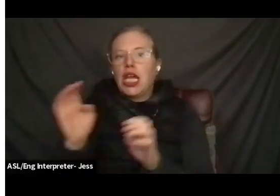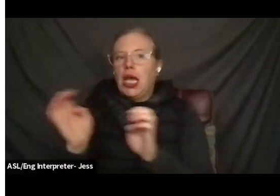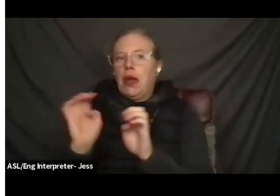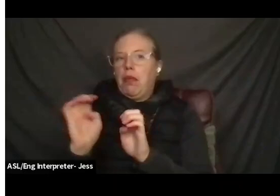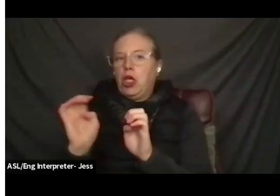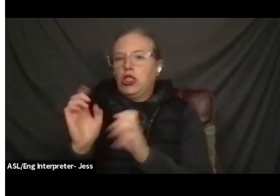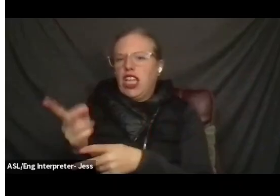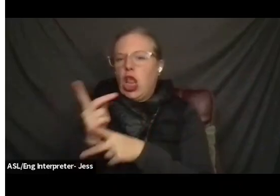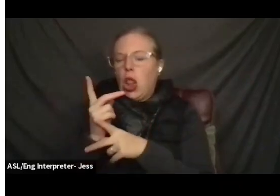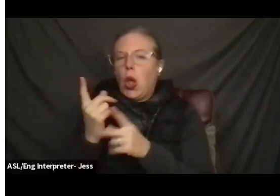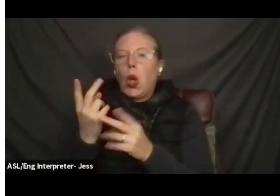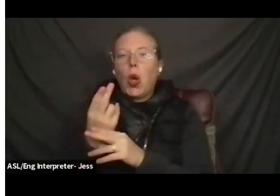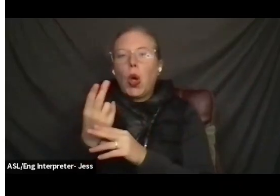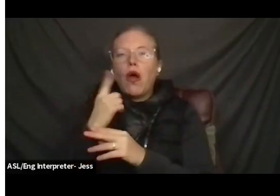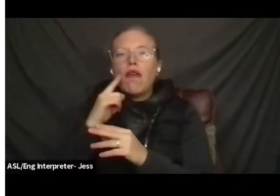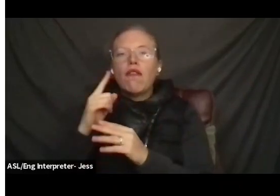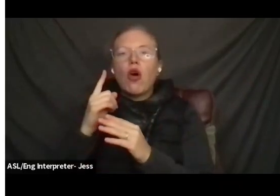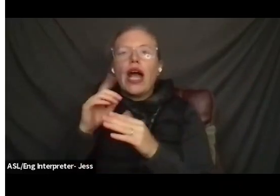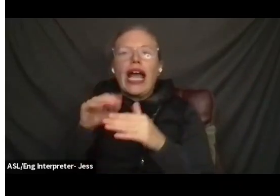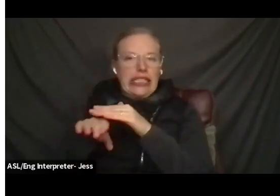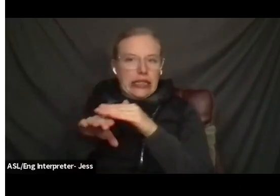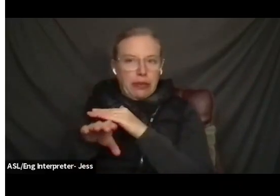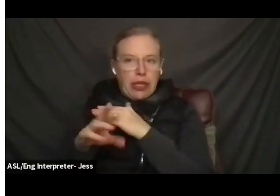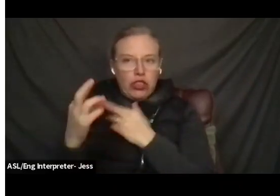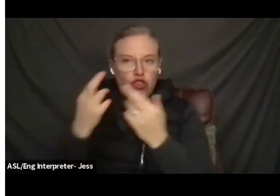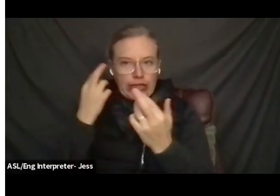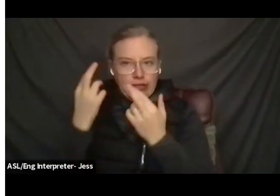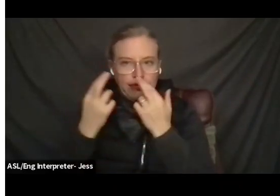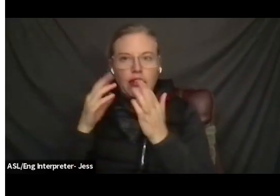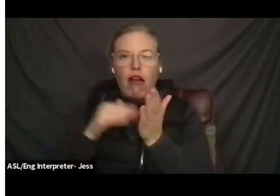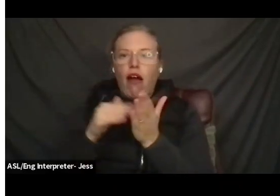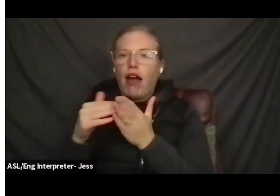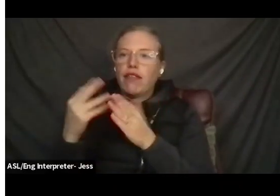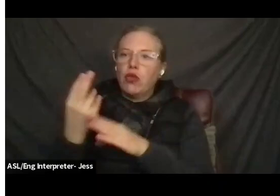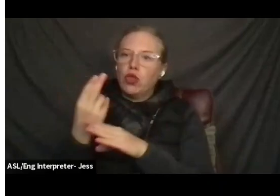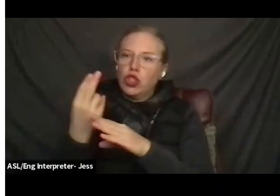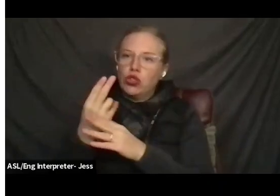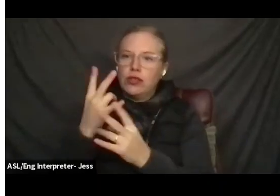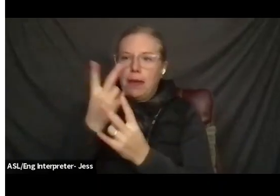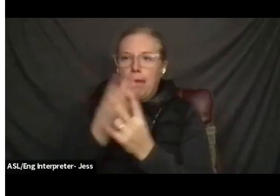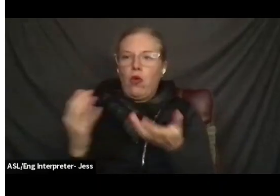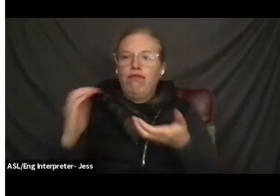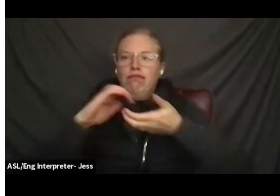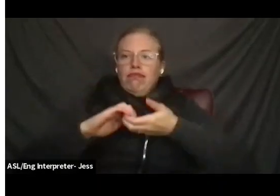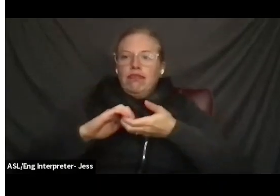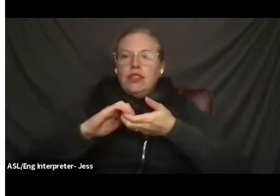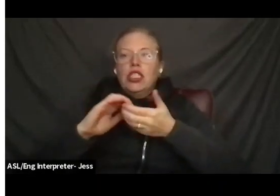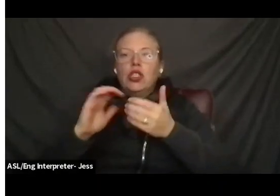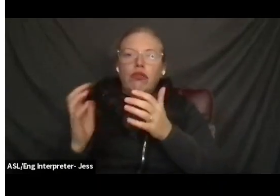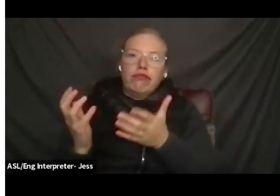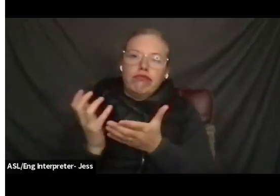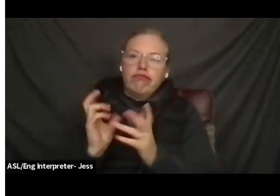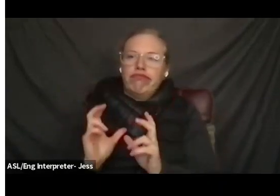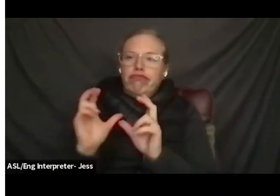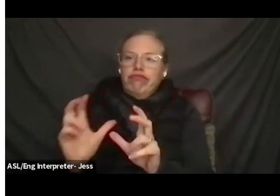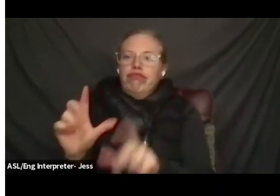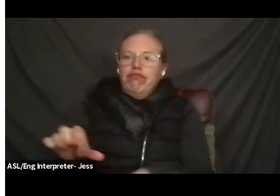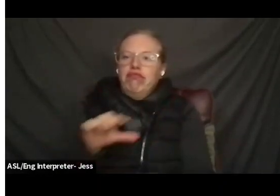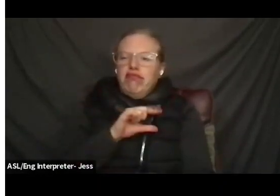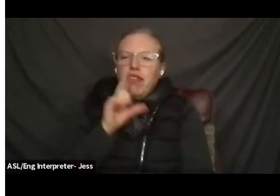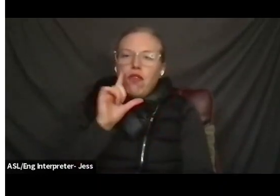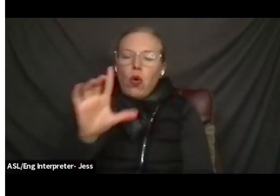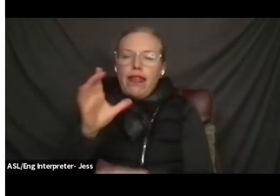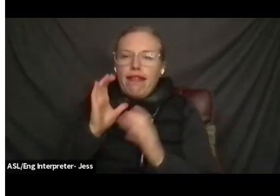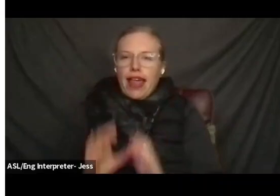can also be used for accessibility, and often we're leveraging the two programs together to do the most we can for the client based on their